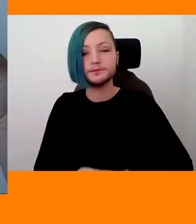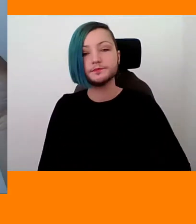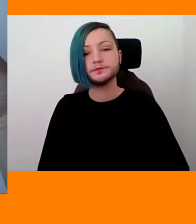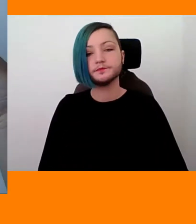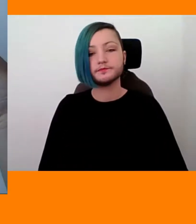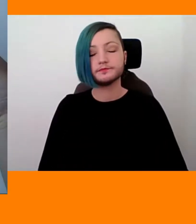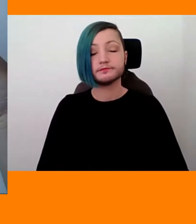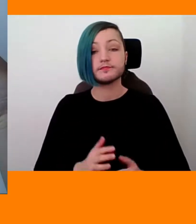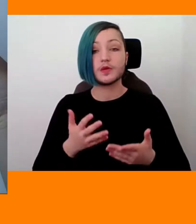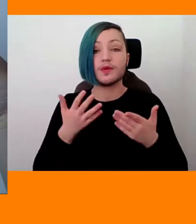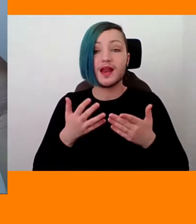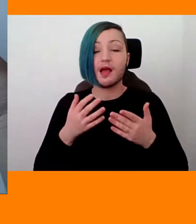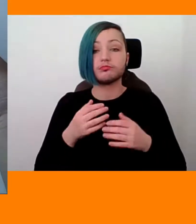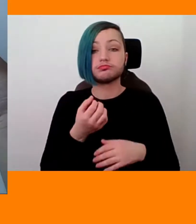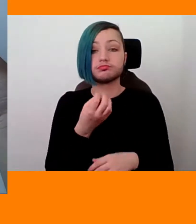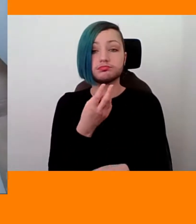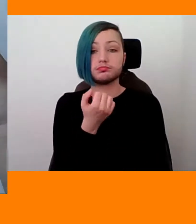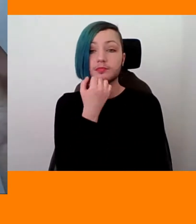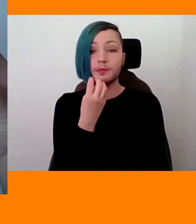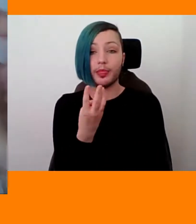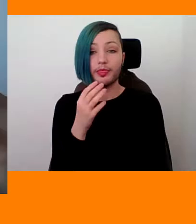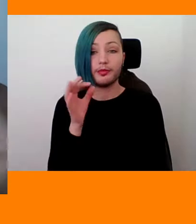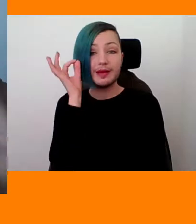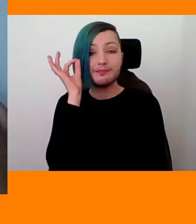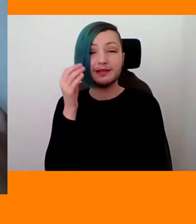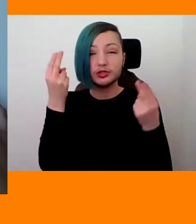Now I'm going to move on to my darkest brown.